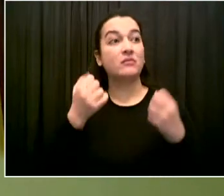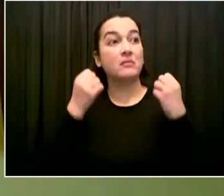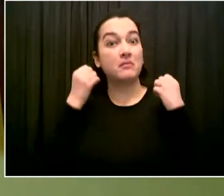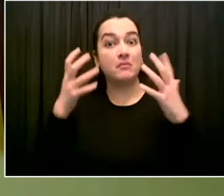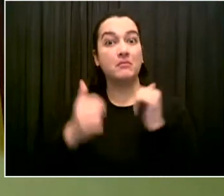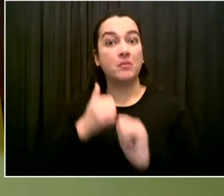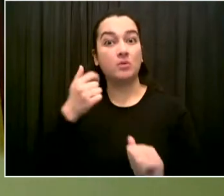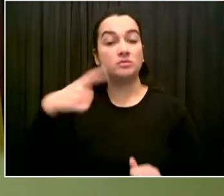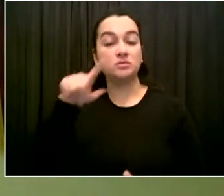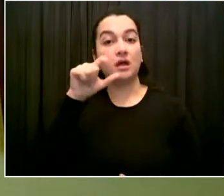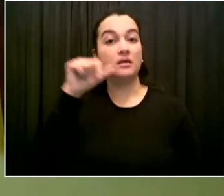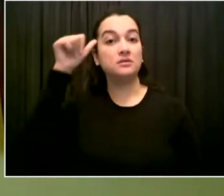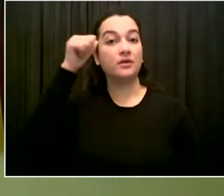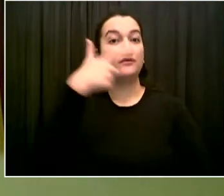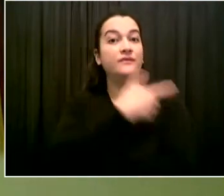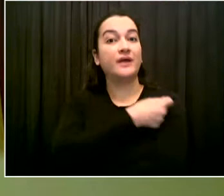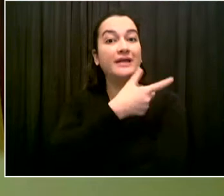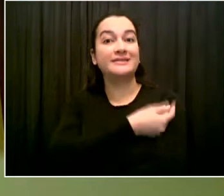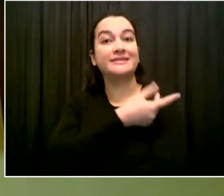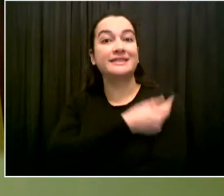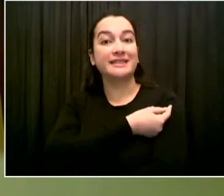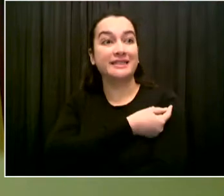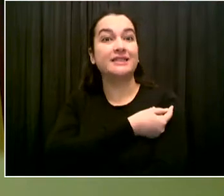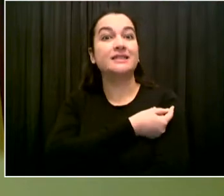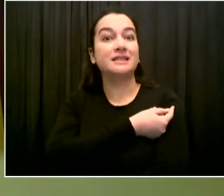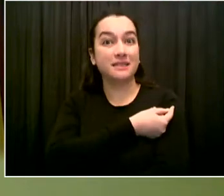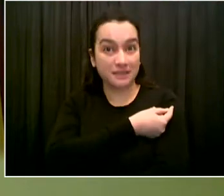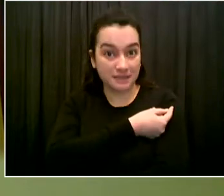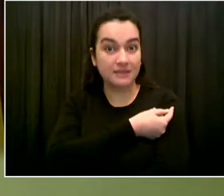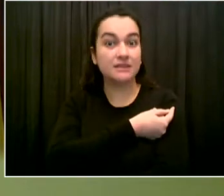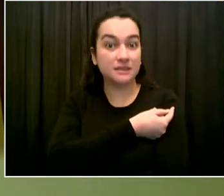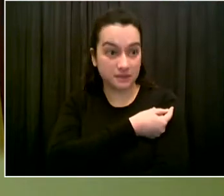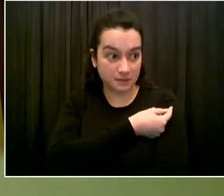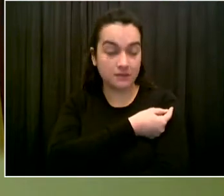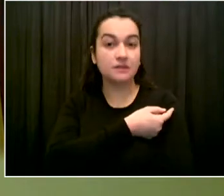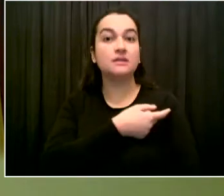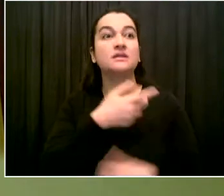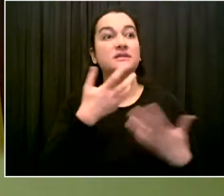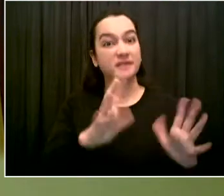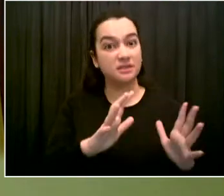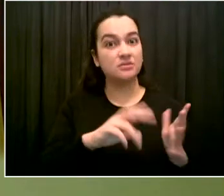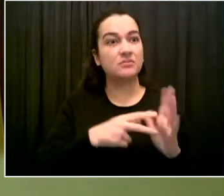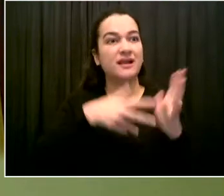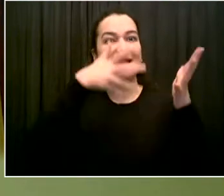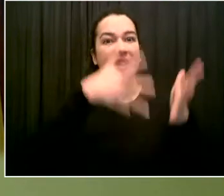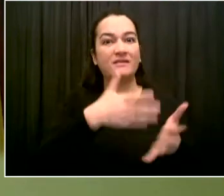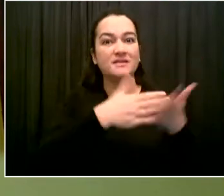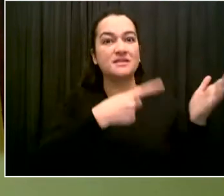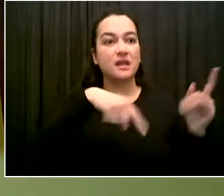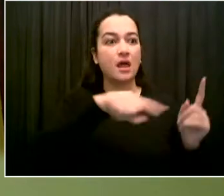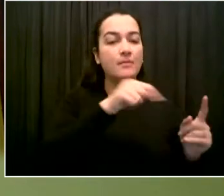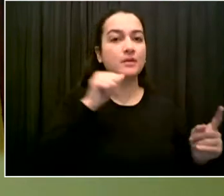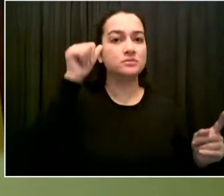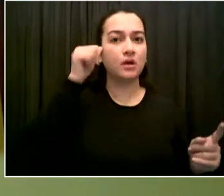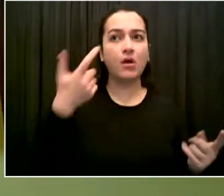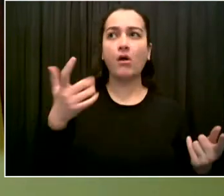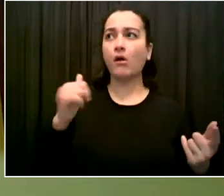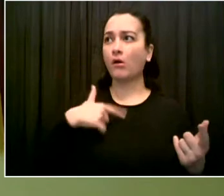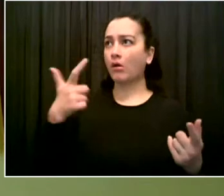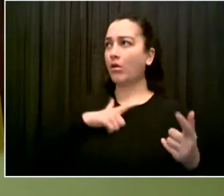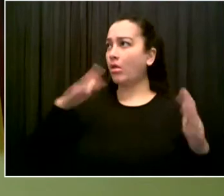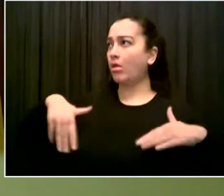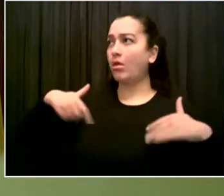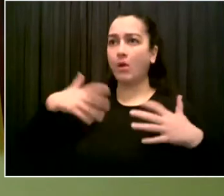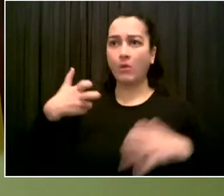greatly exceeds demand and the rate of disease is low enough that we don't have to worry about people who are unvaccinated, particularly children, being at very high